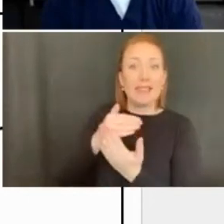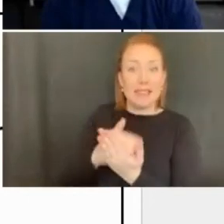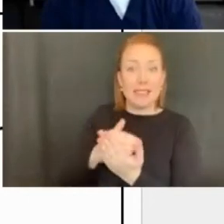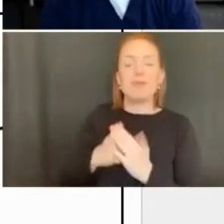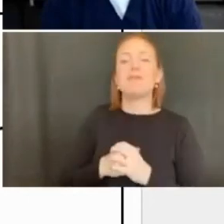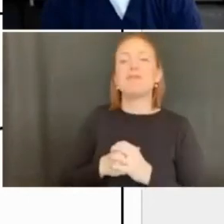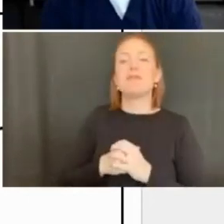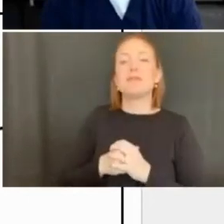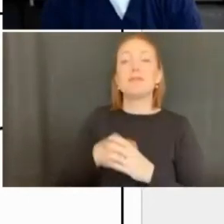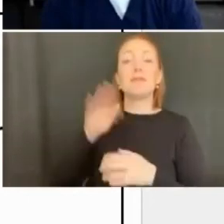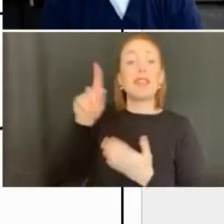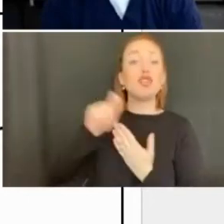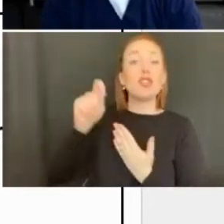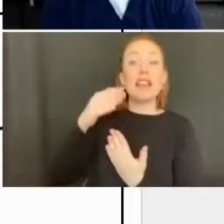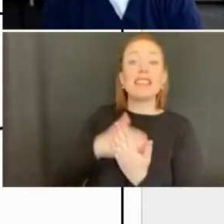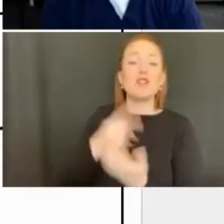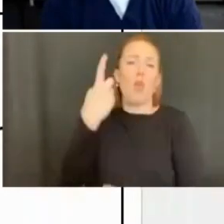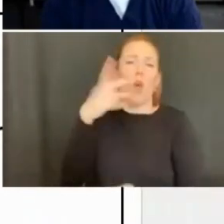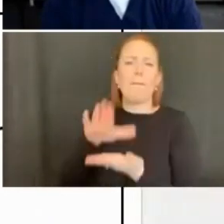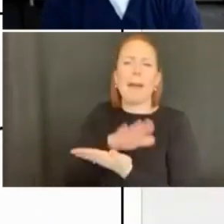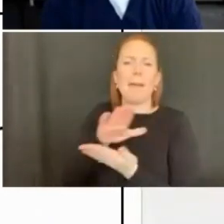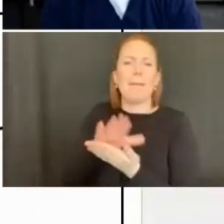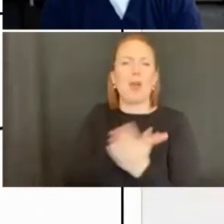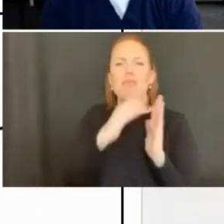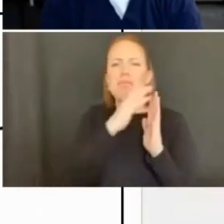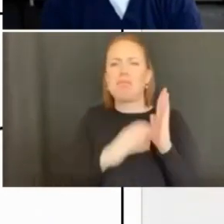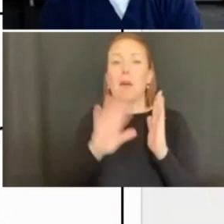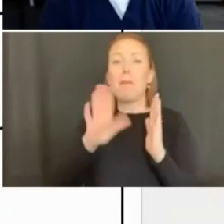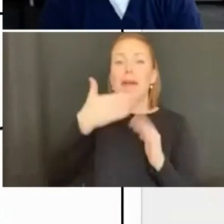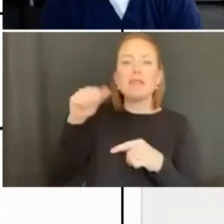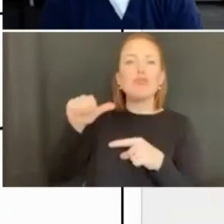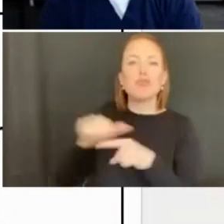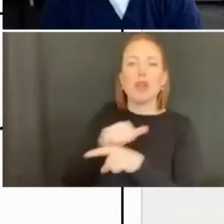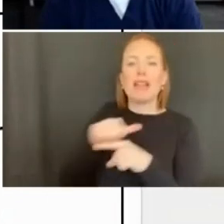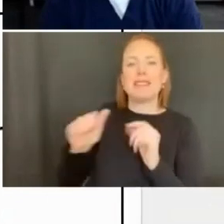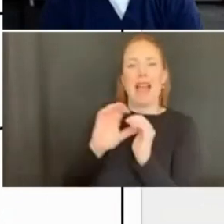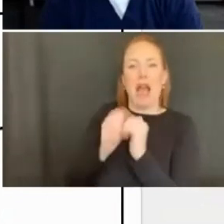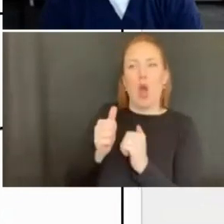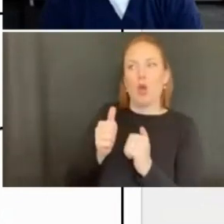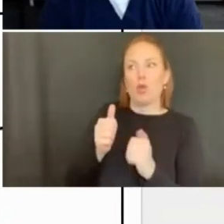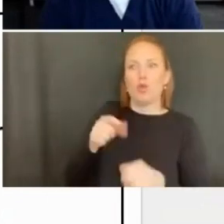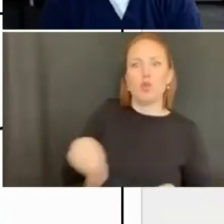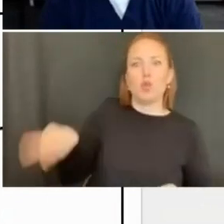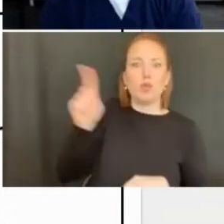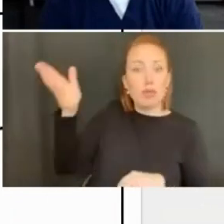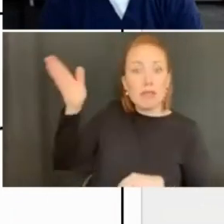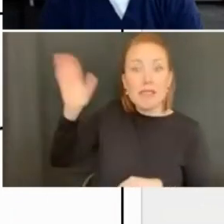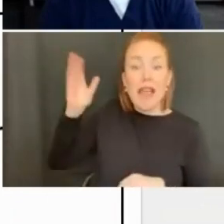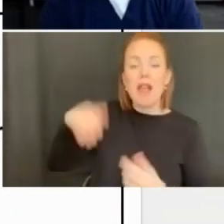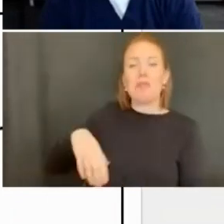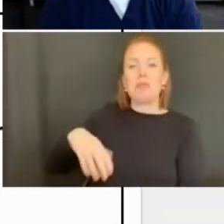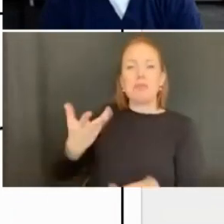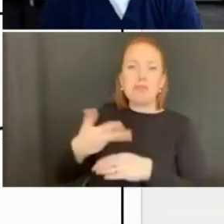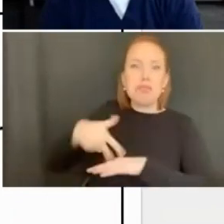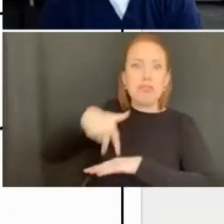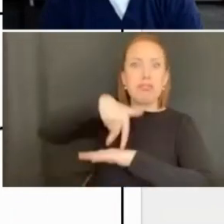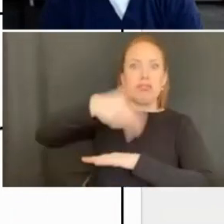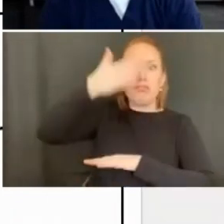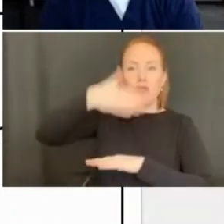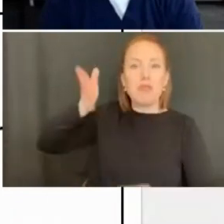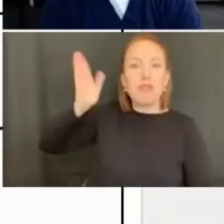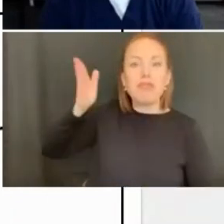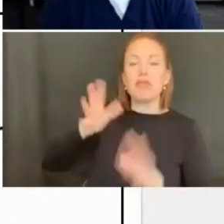which is a one sheet of some best practices for how to present, give speeches, group